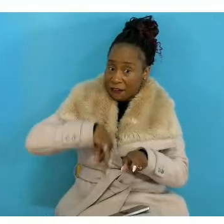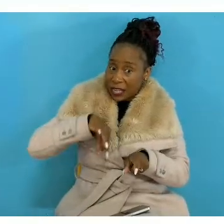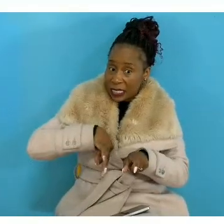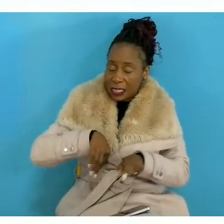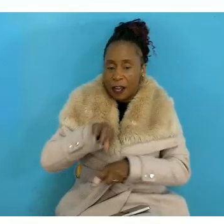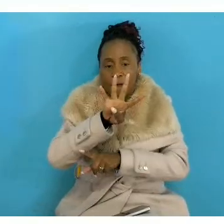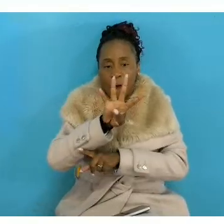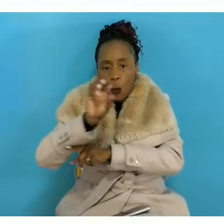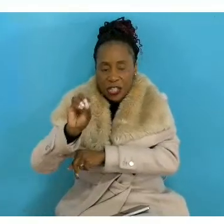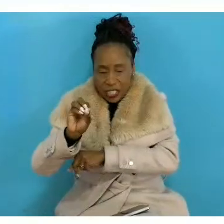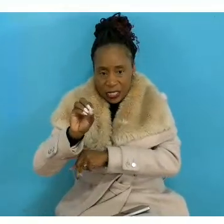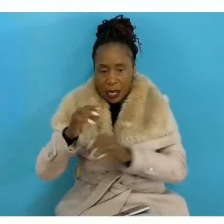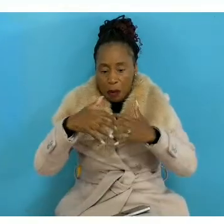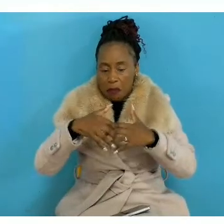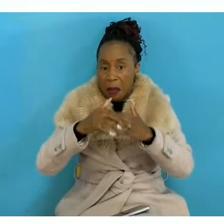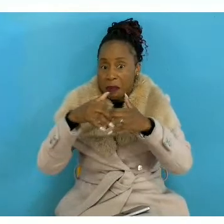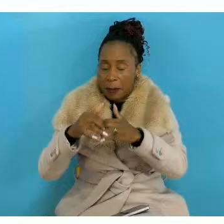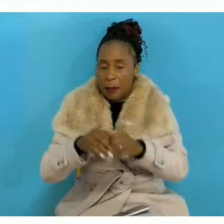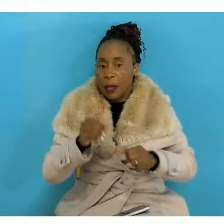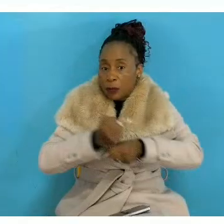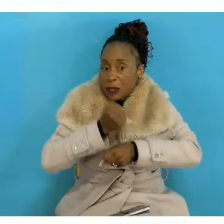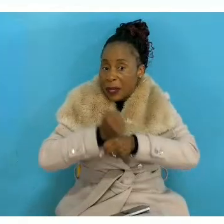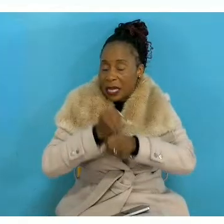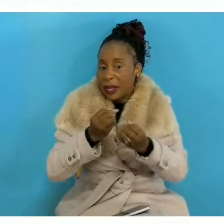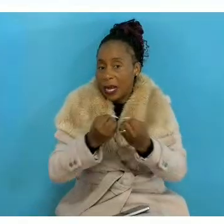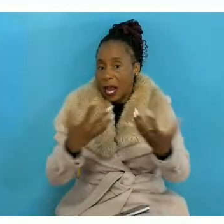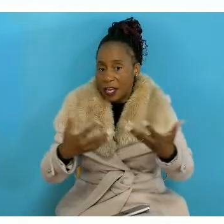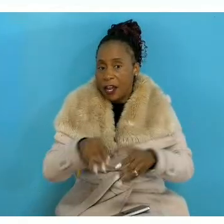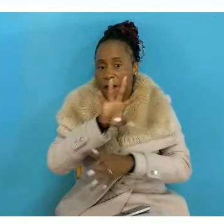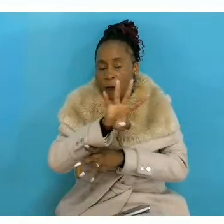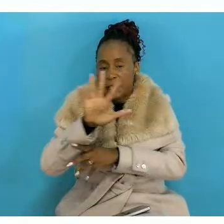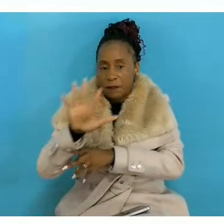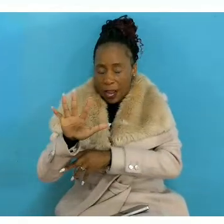has created 45 jobs. We've spent